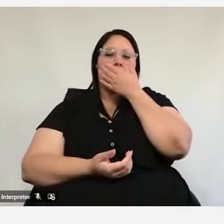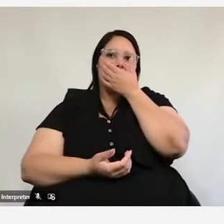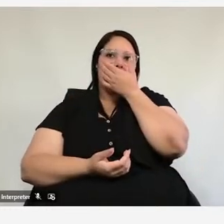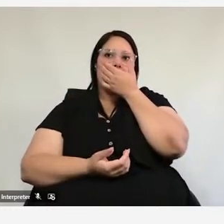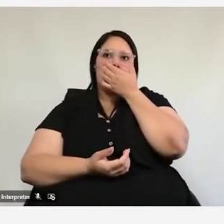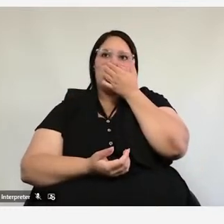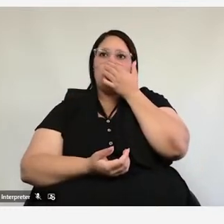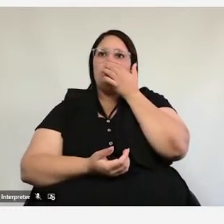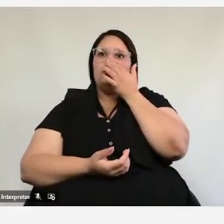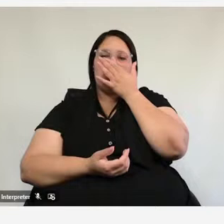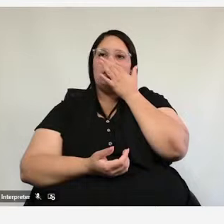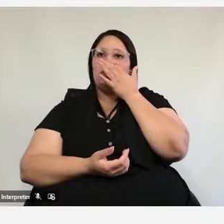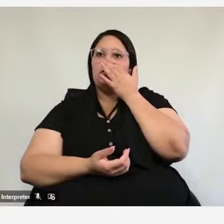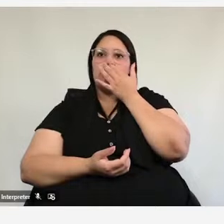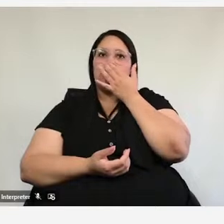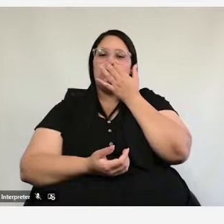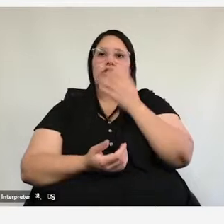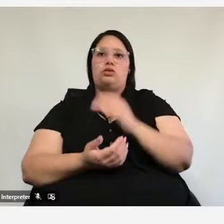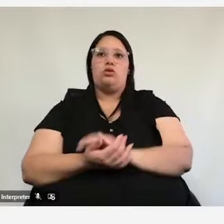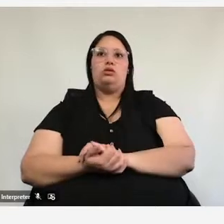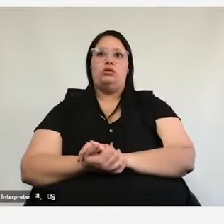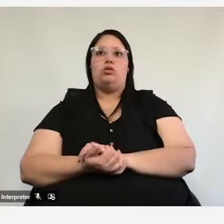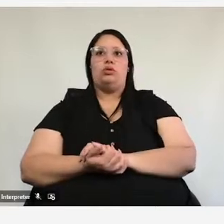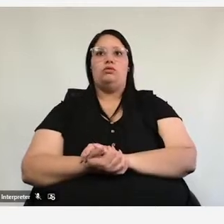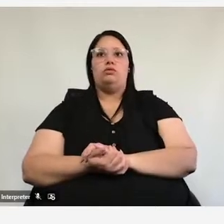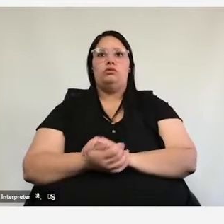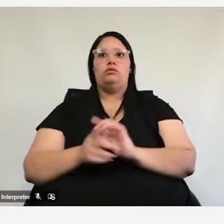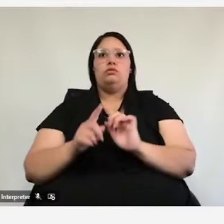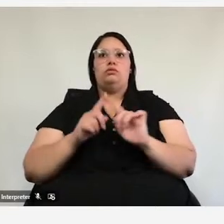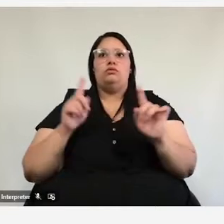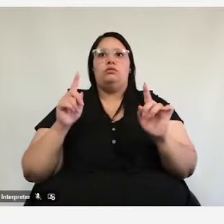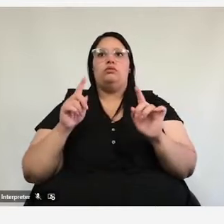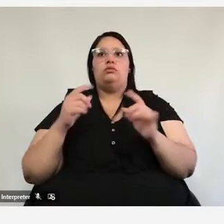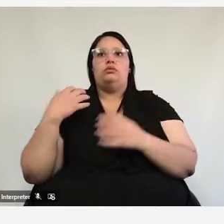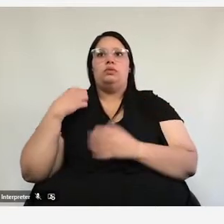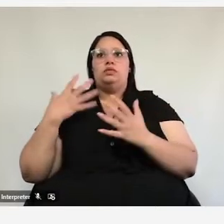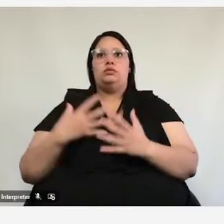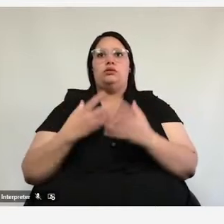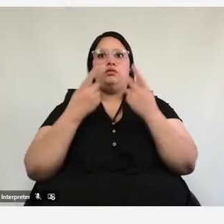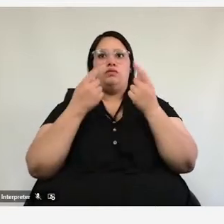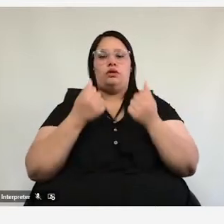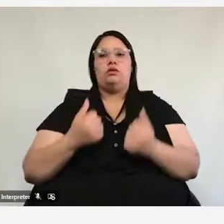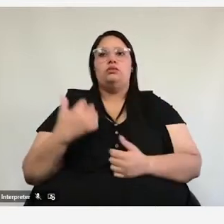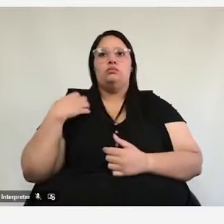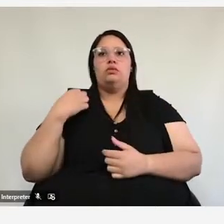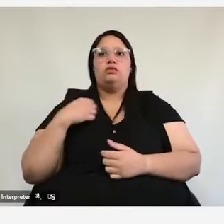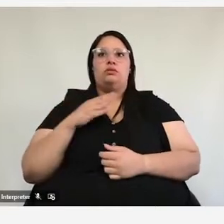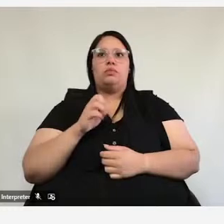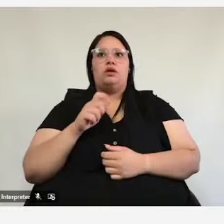Thank you very much. I now recognize the Minister of Finance, Minister Baartman.